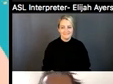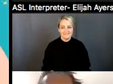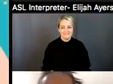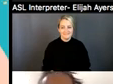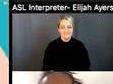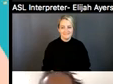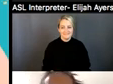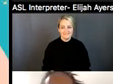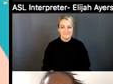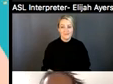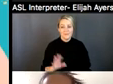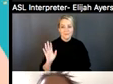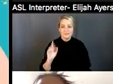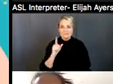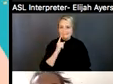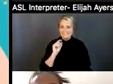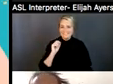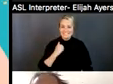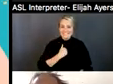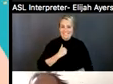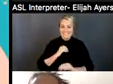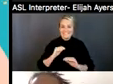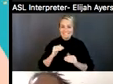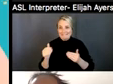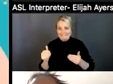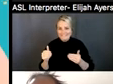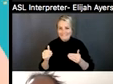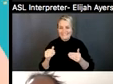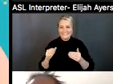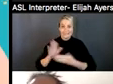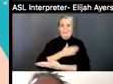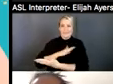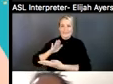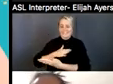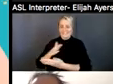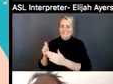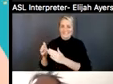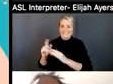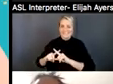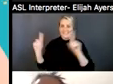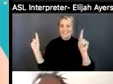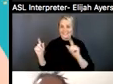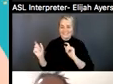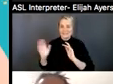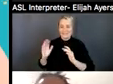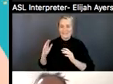Sorry, anything just to clarify. It's like, wow, sudden music vibe change. I'm into it.